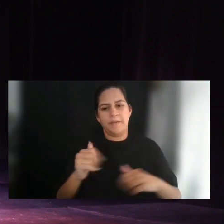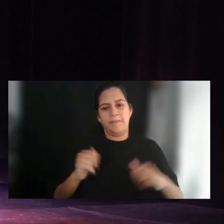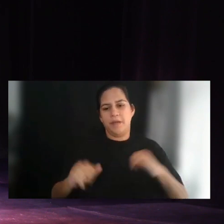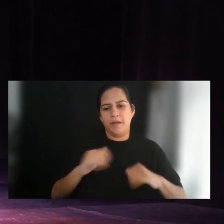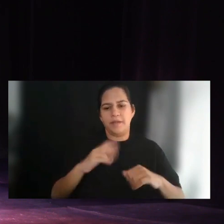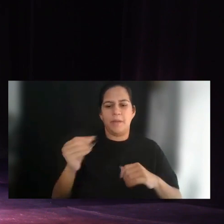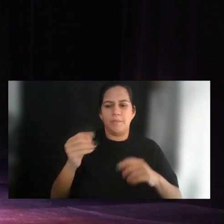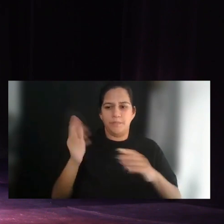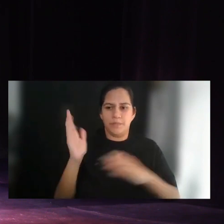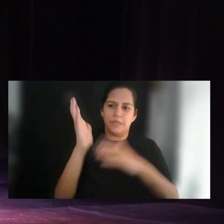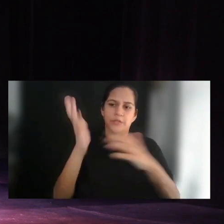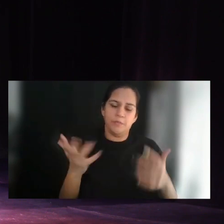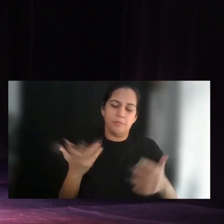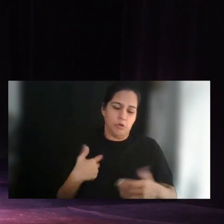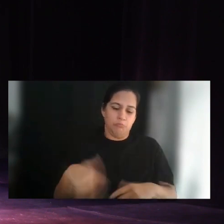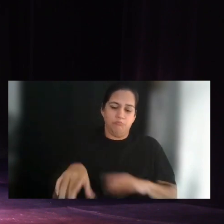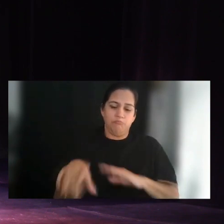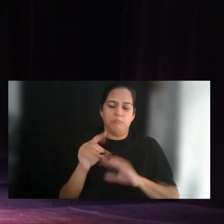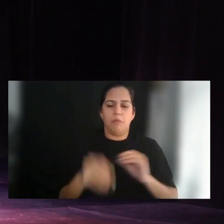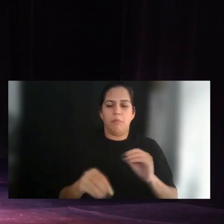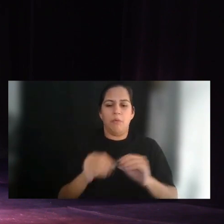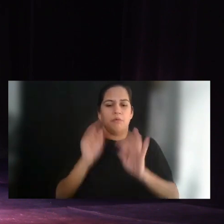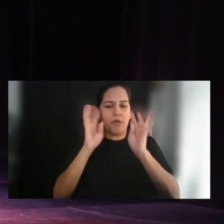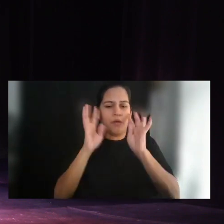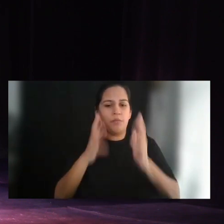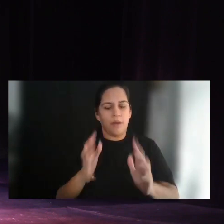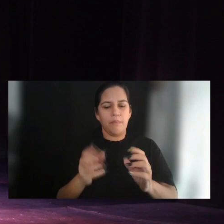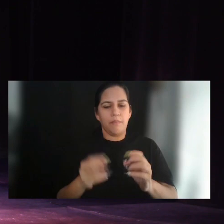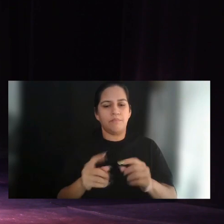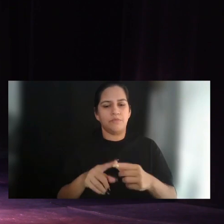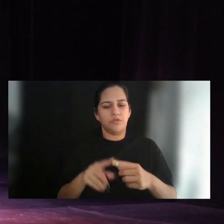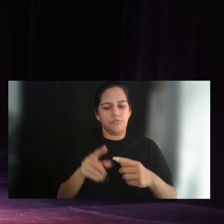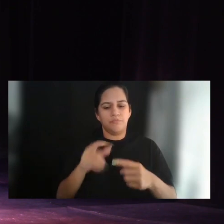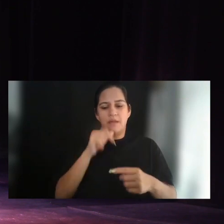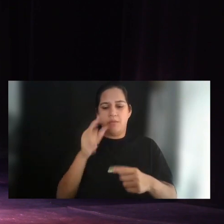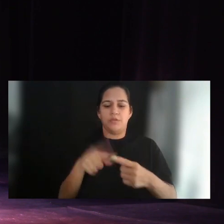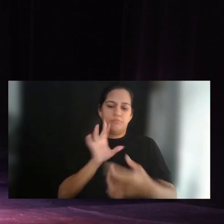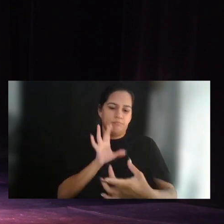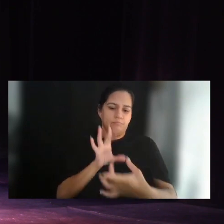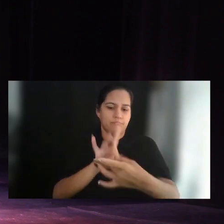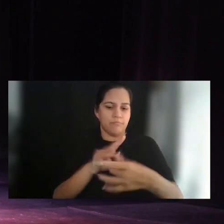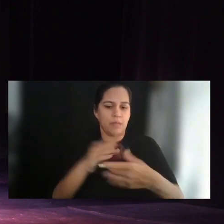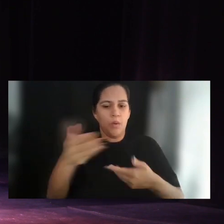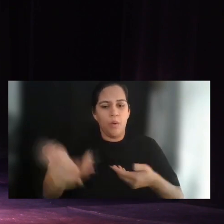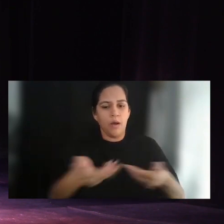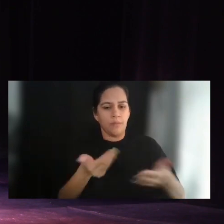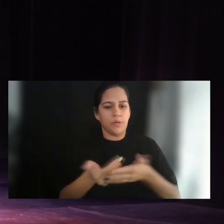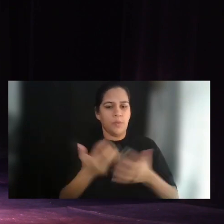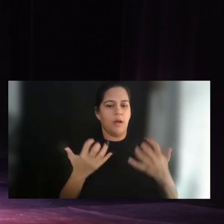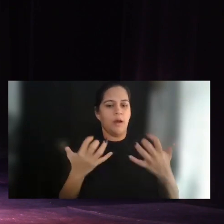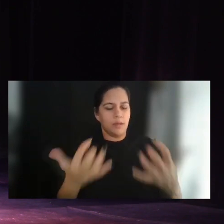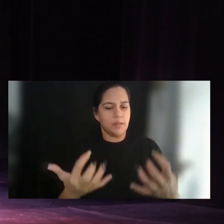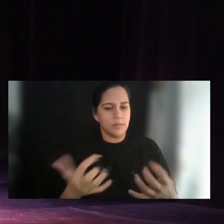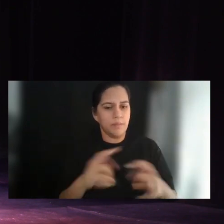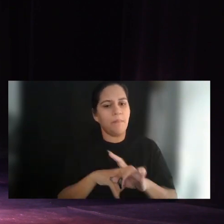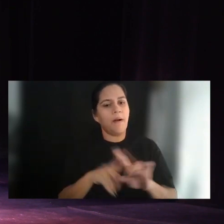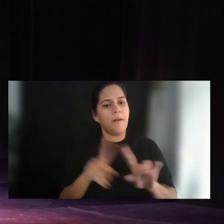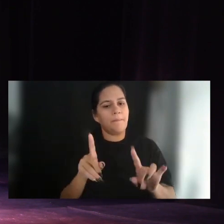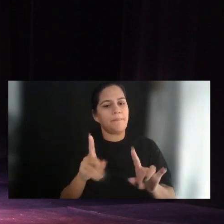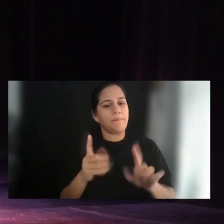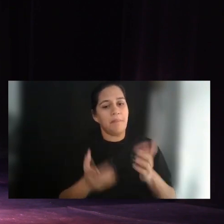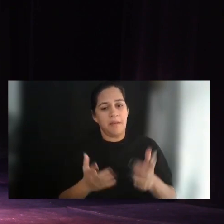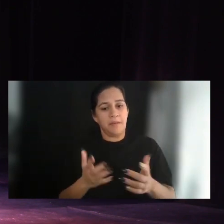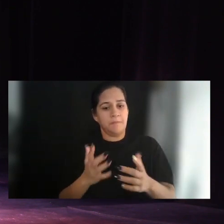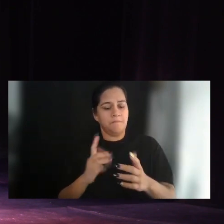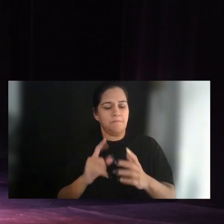a more creative ways not only to engage and welcome new audiences, but we might also immerse ourselves in another's